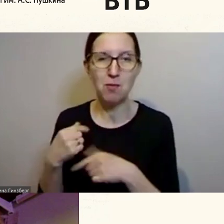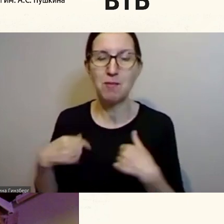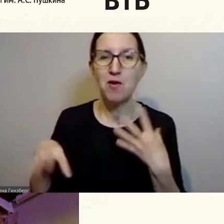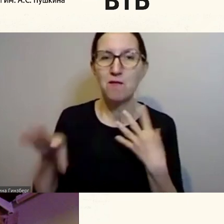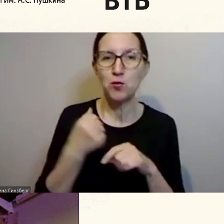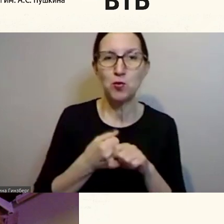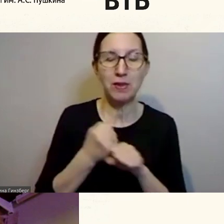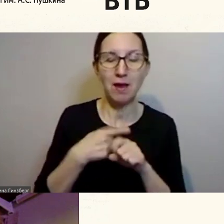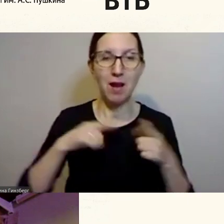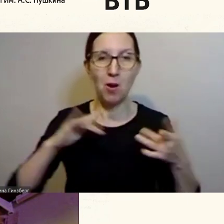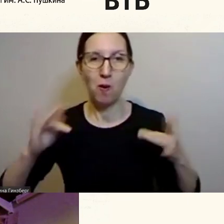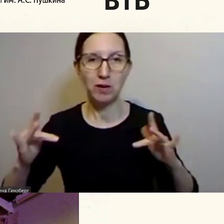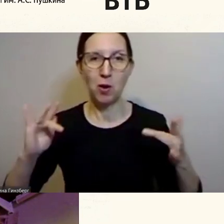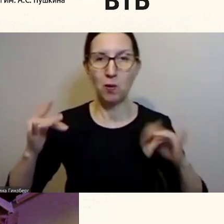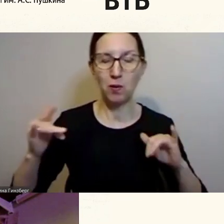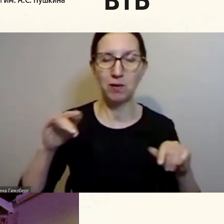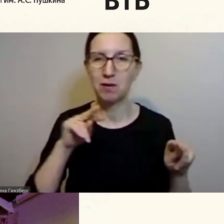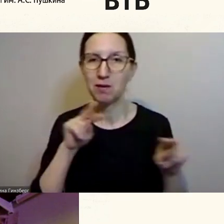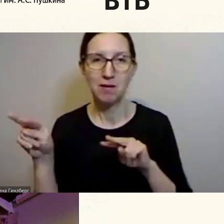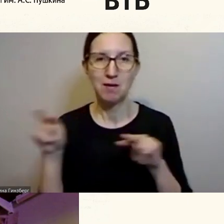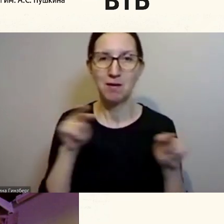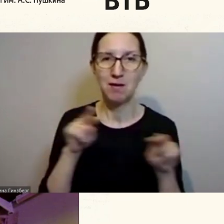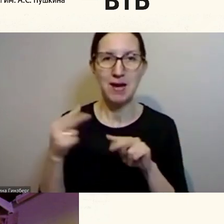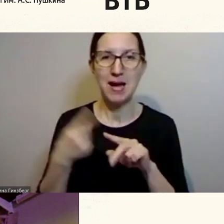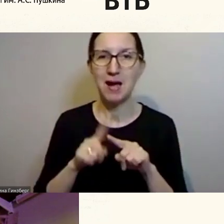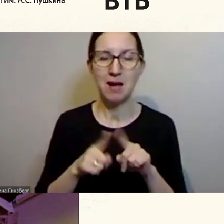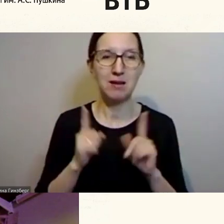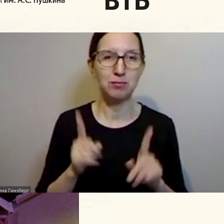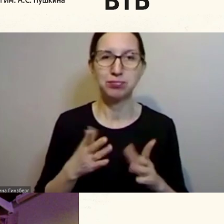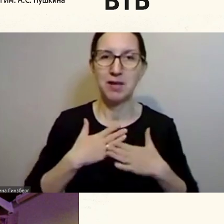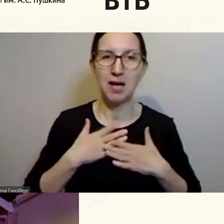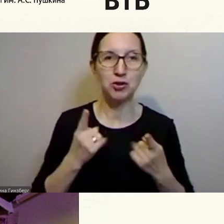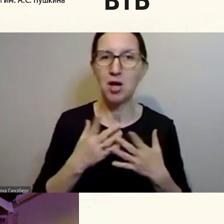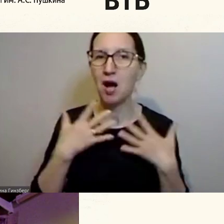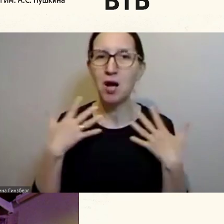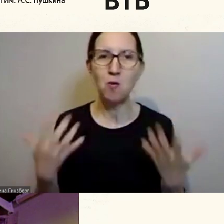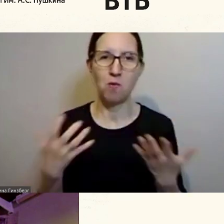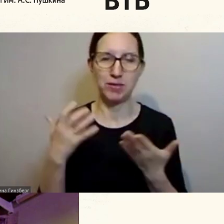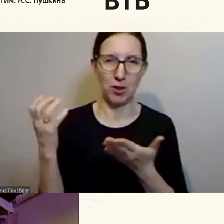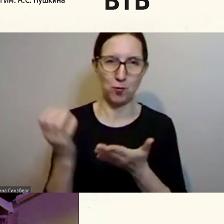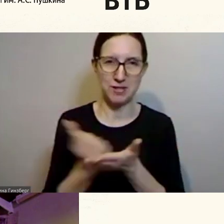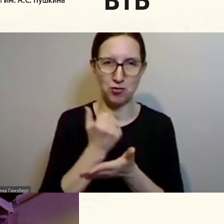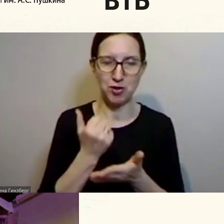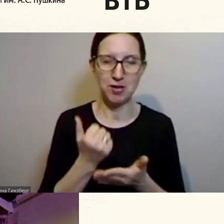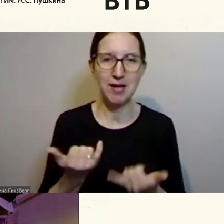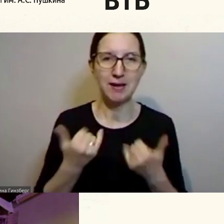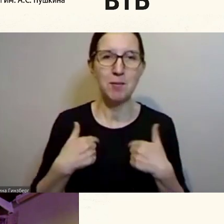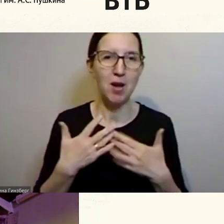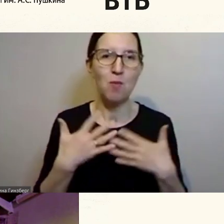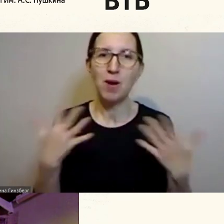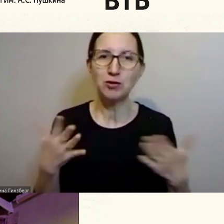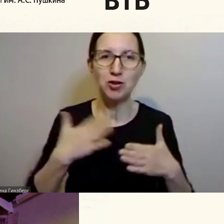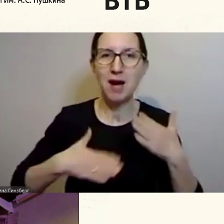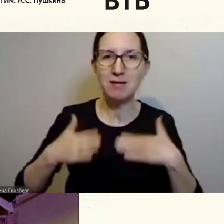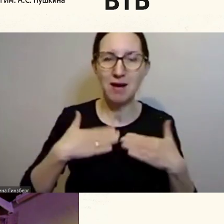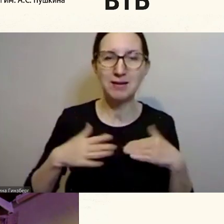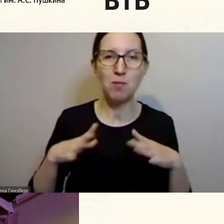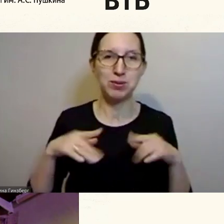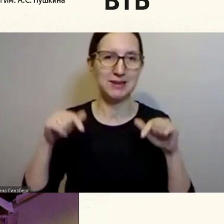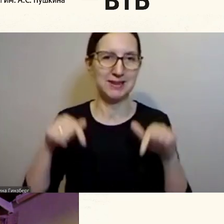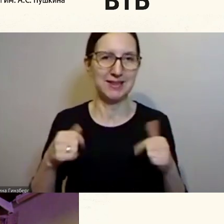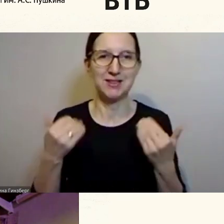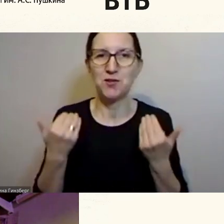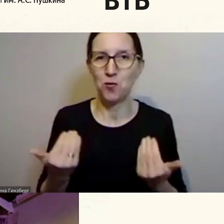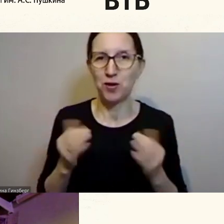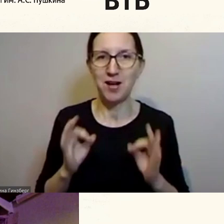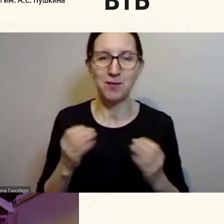was a major feat in and of itself. I'm so pleased to be here with everybody. It's kind of strange seeing these little boxes